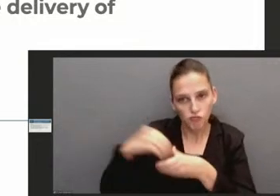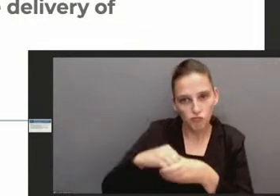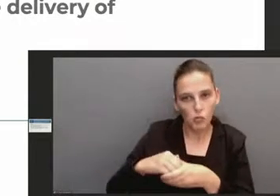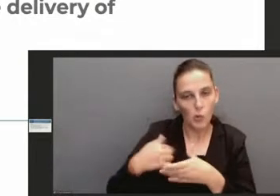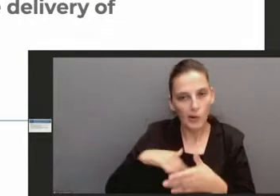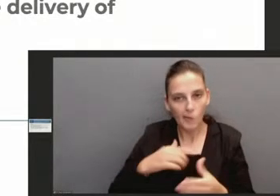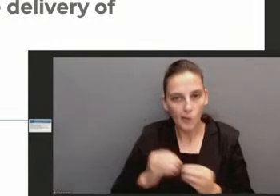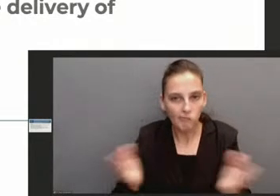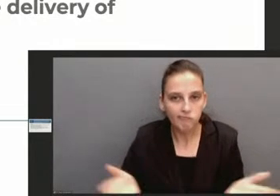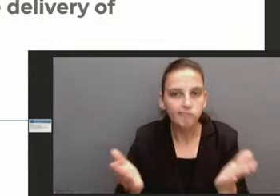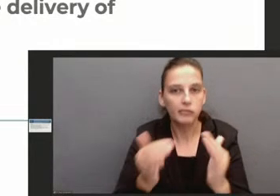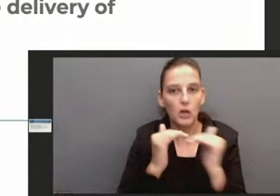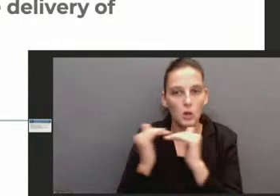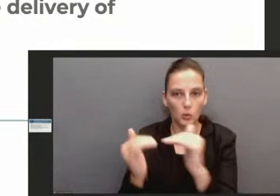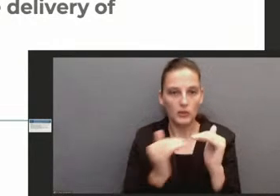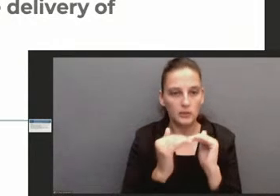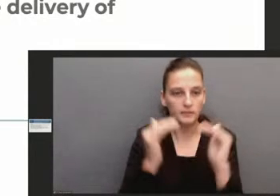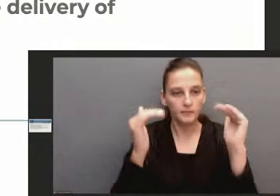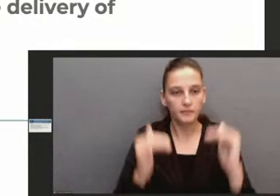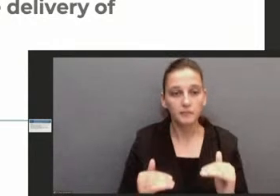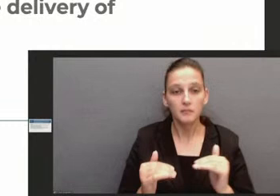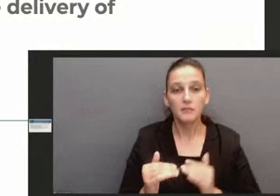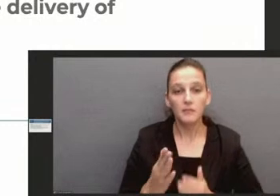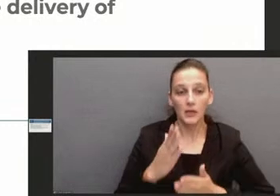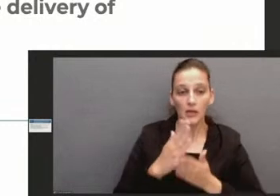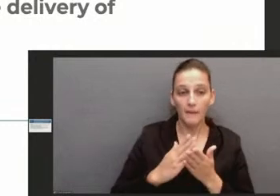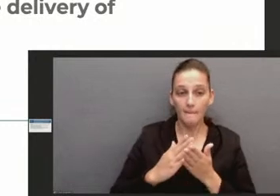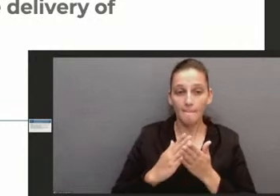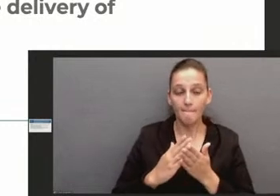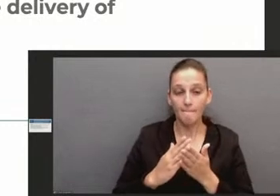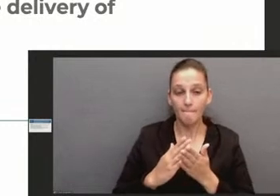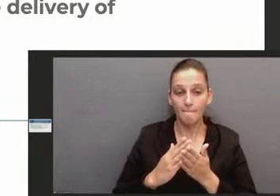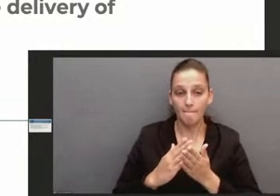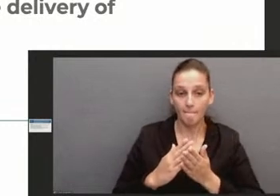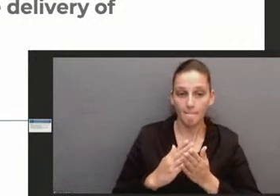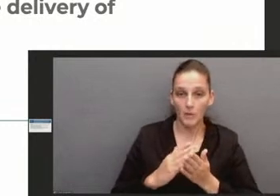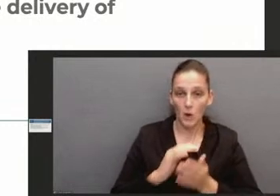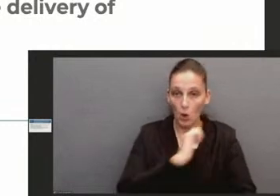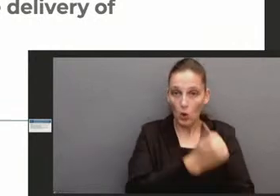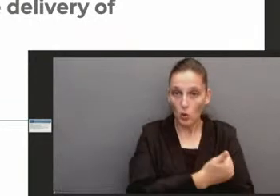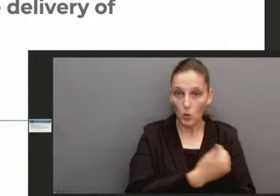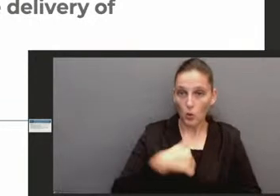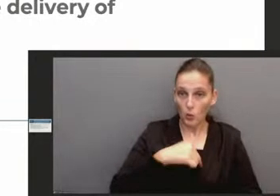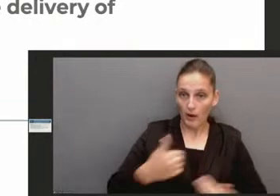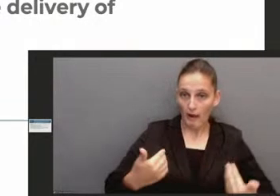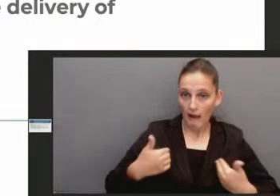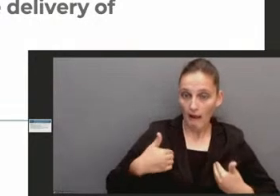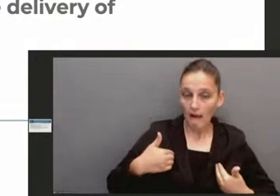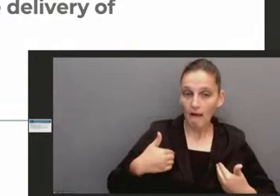to expand certain authority that we have to administer